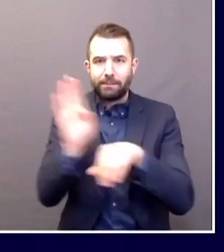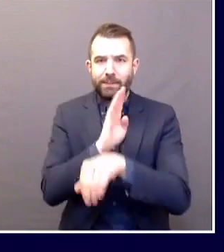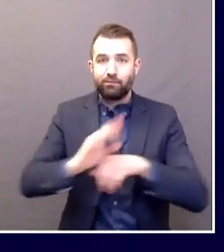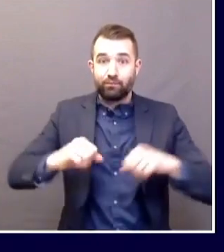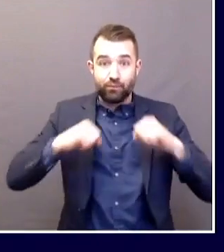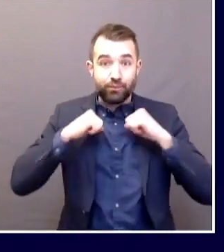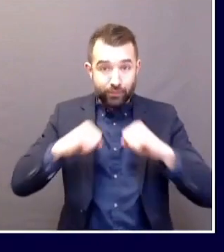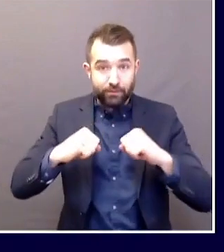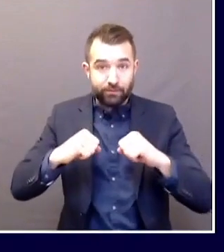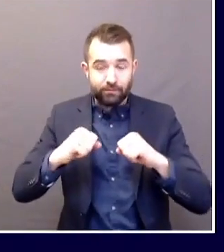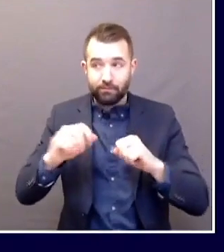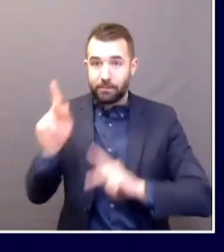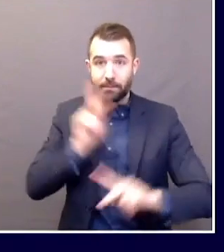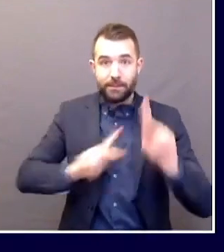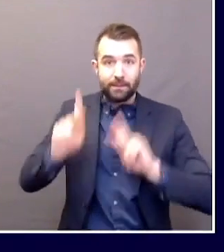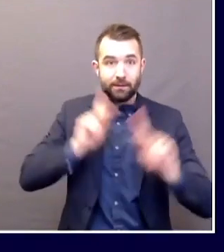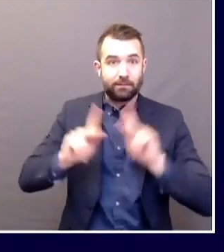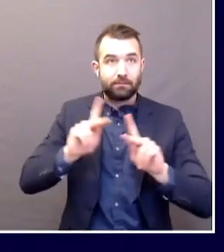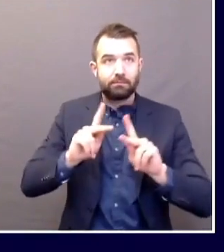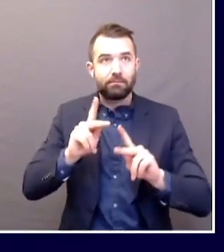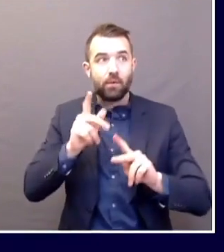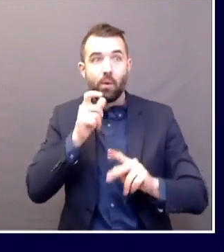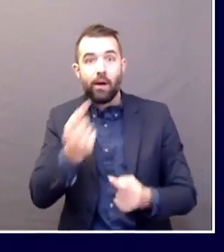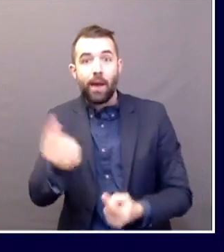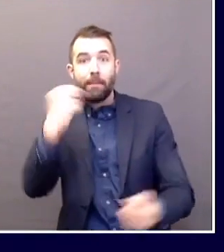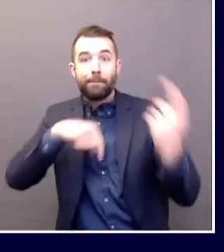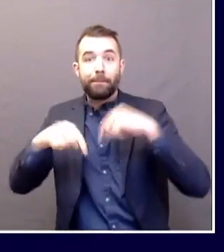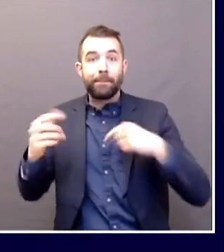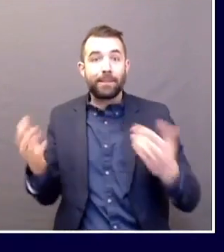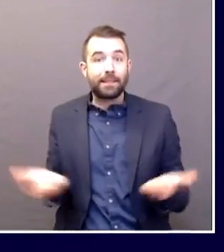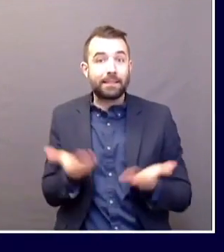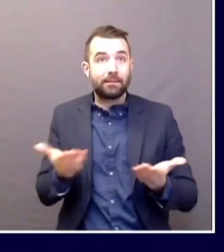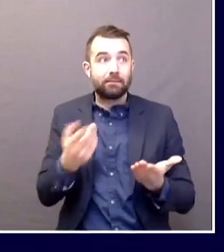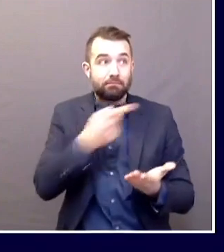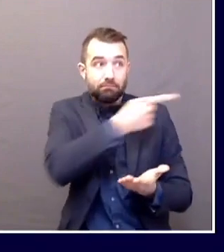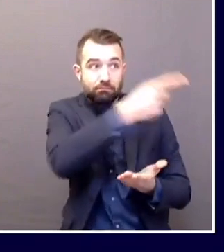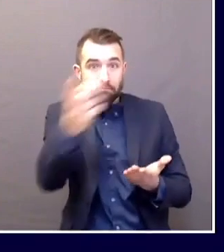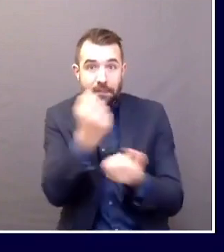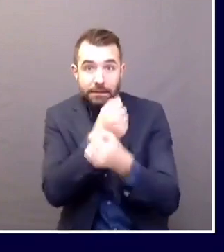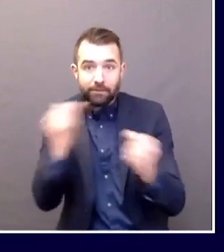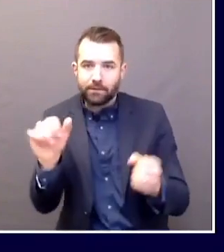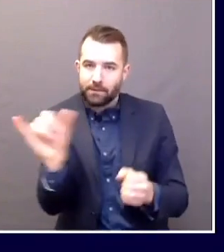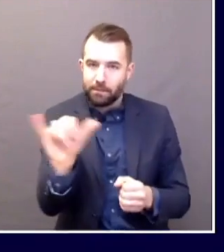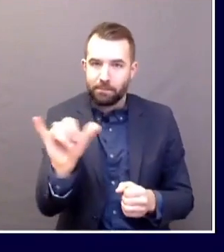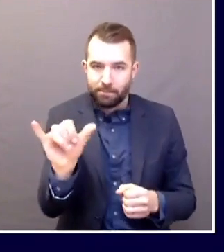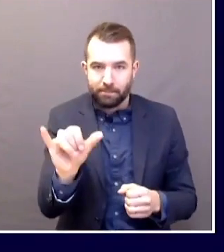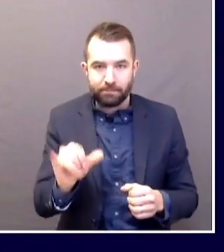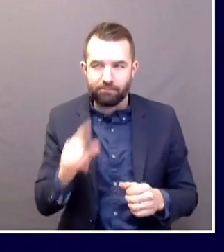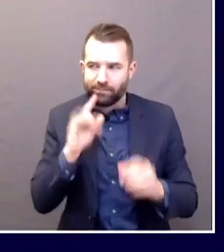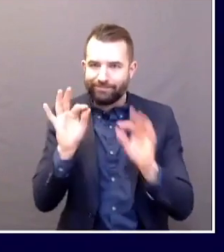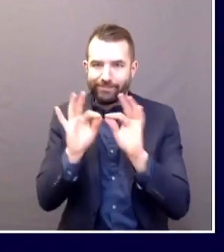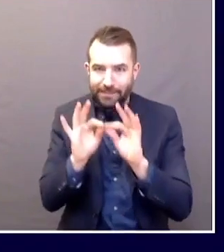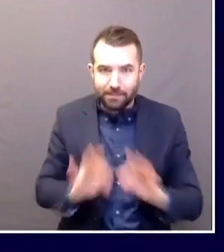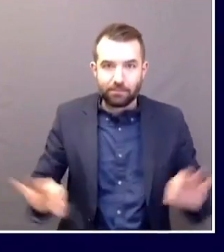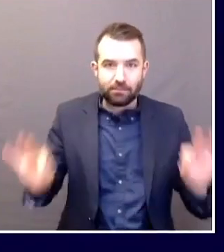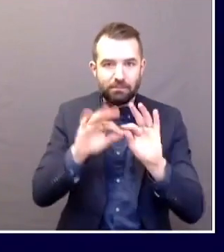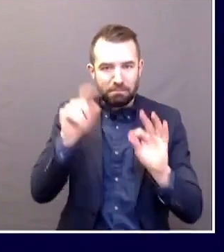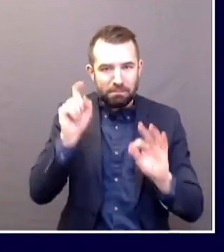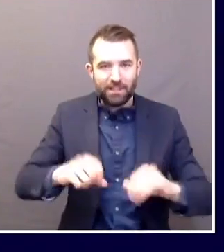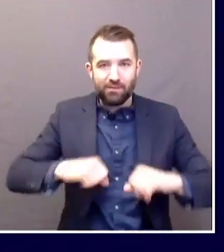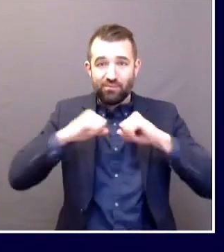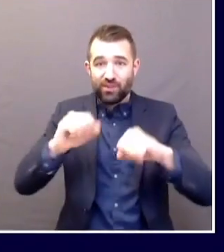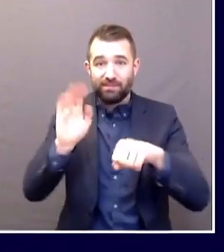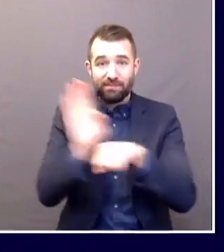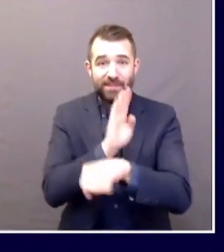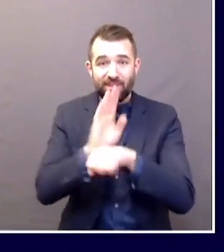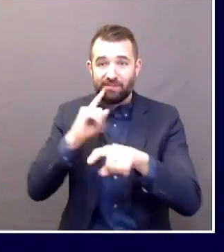reassuring visitors that they'll be safe in our state. These protocols provide a critical level of protection, and businesses have successfully implemented them